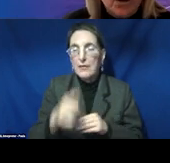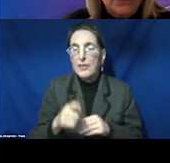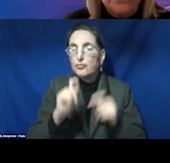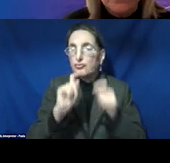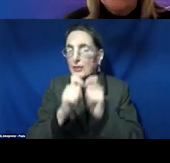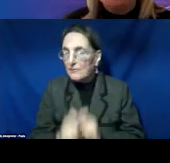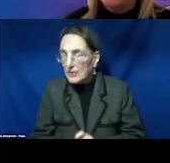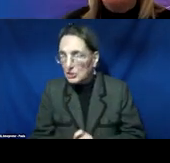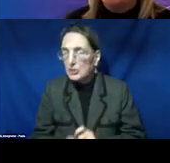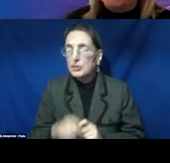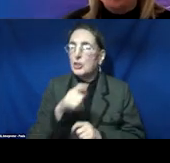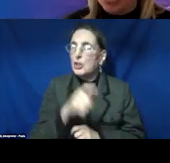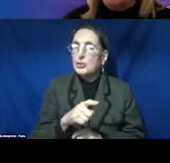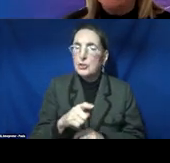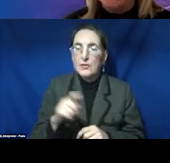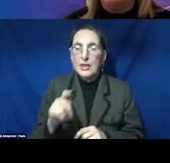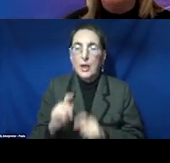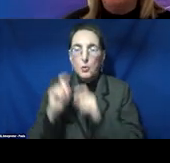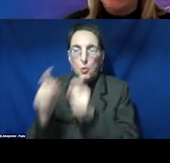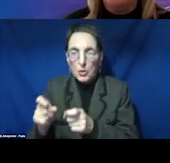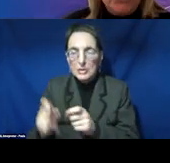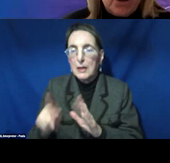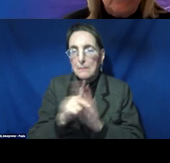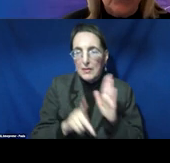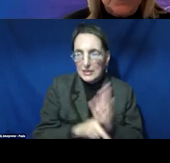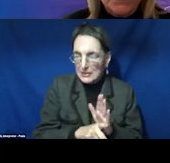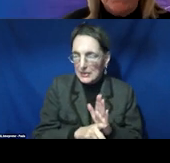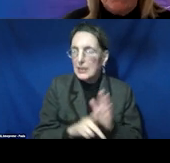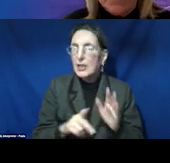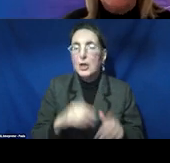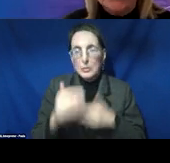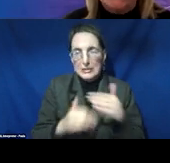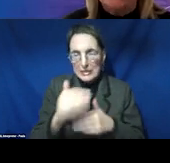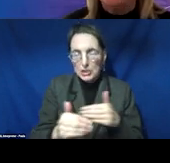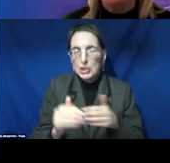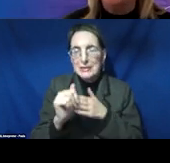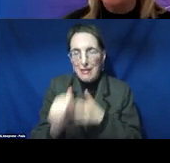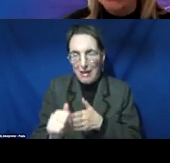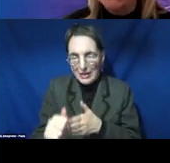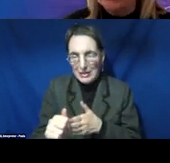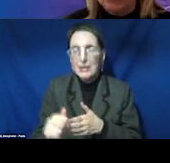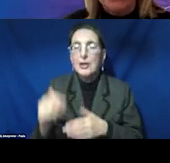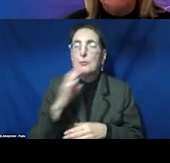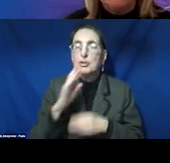Procedures Guide that we have been talking about throughout this conference. And this is version